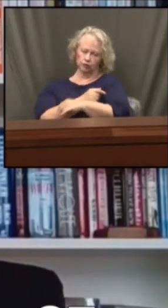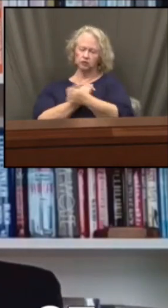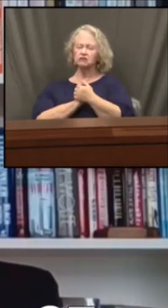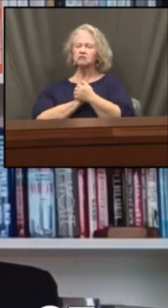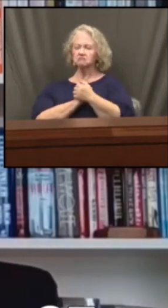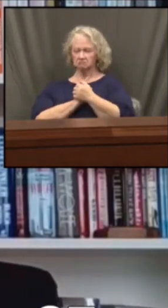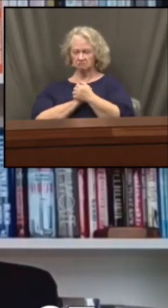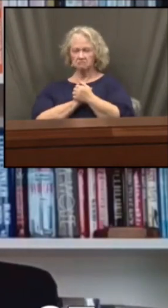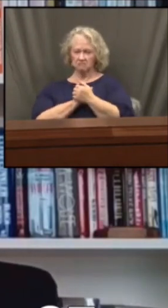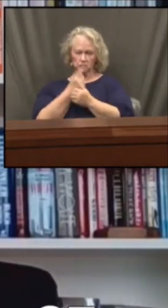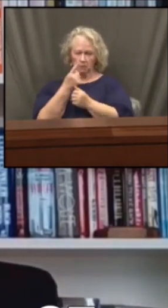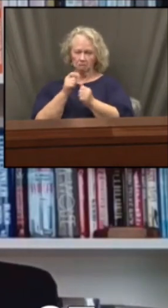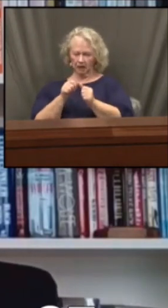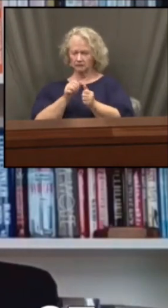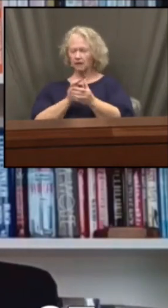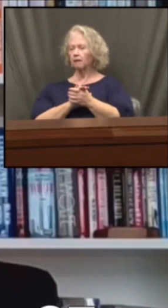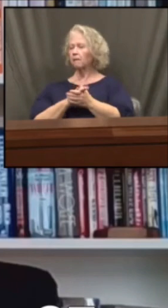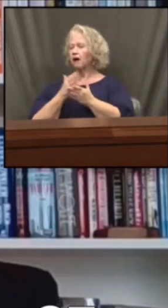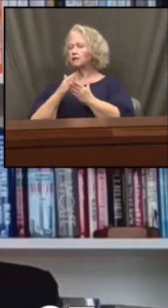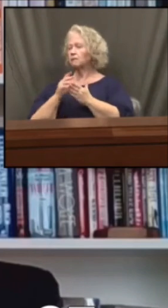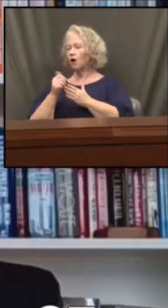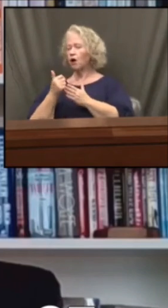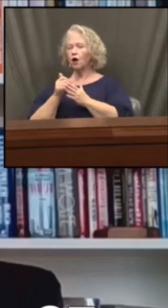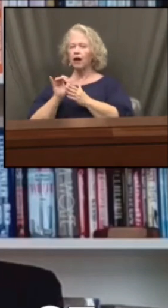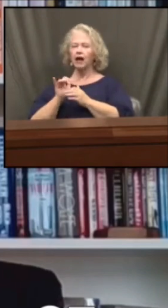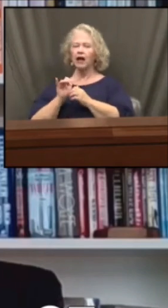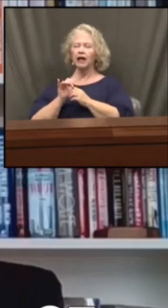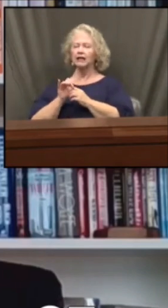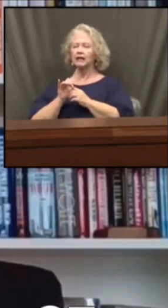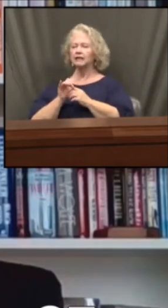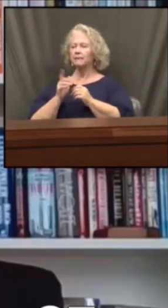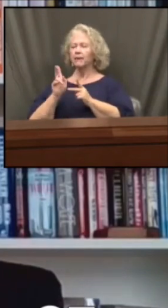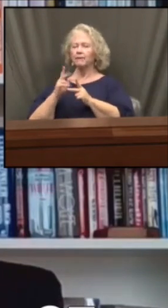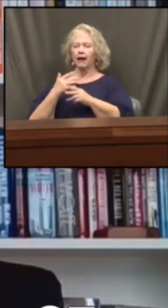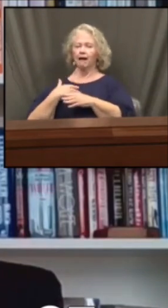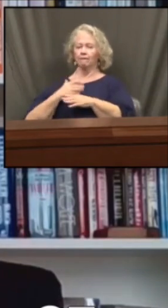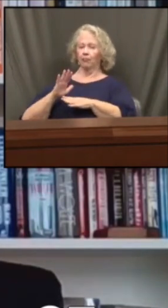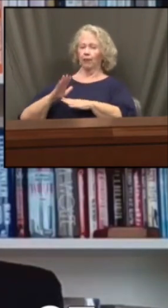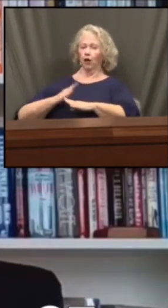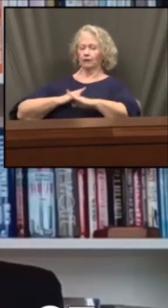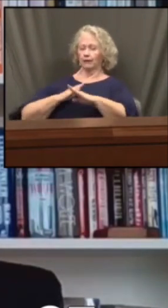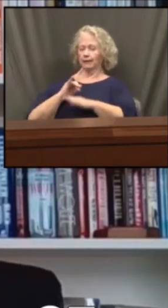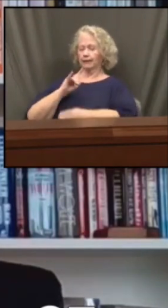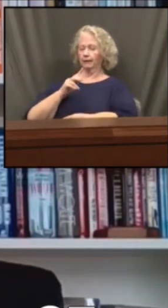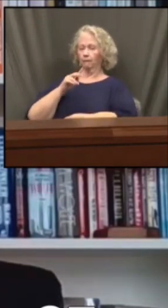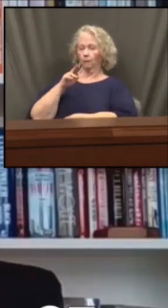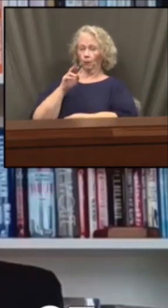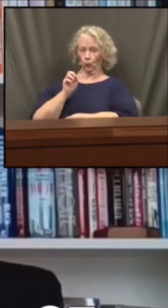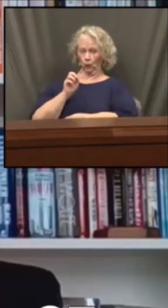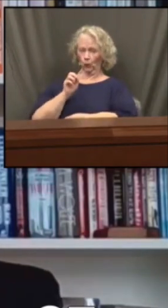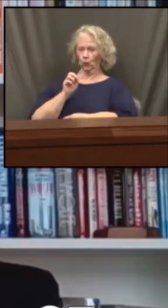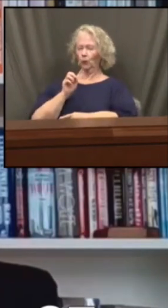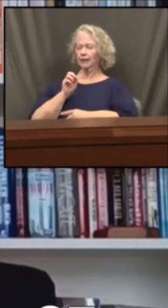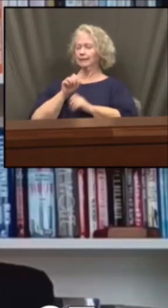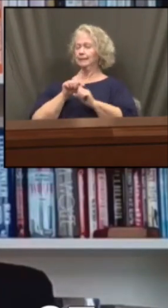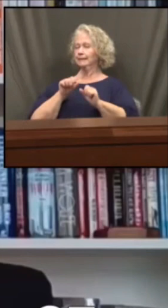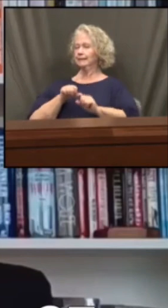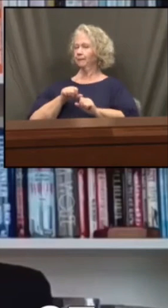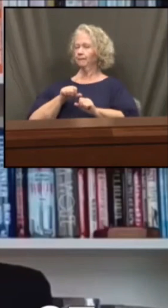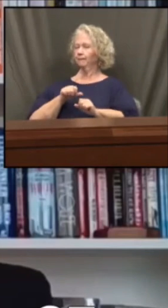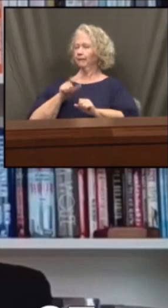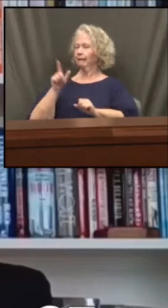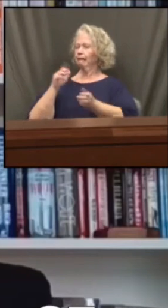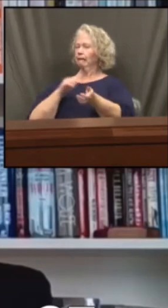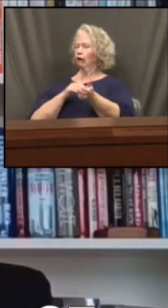there are some other, for example, immune conditions where the clinician may feel that it's a